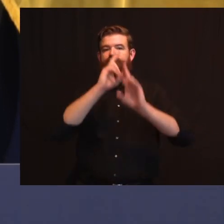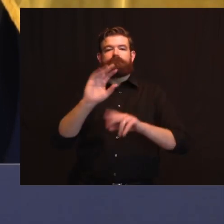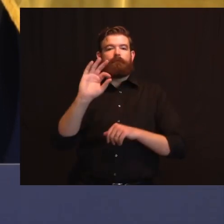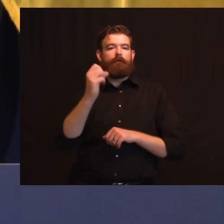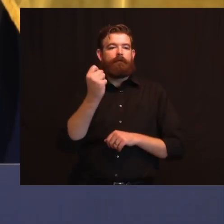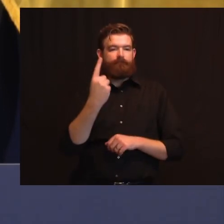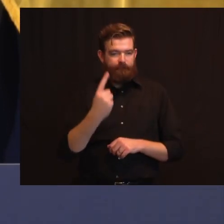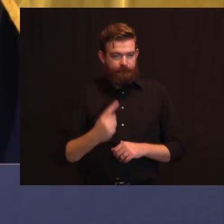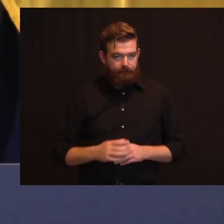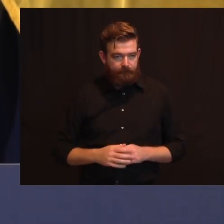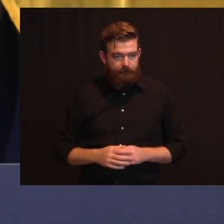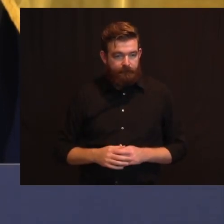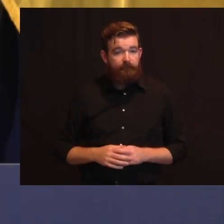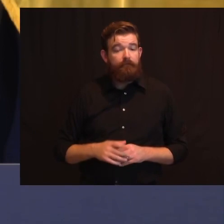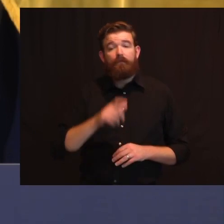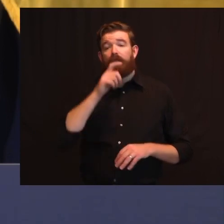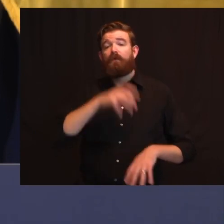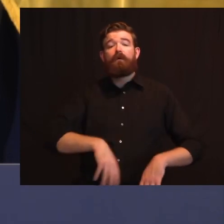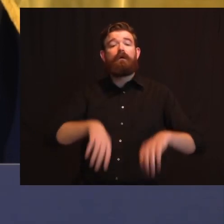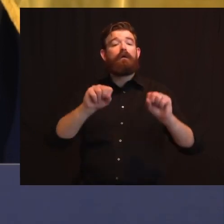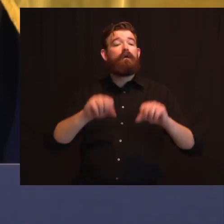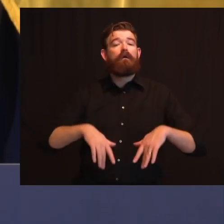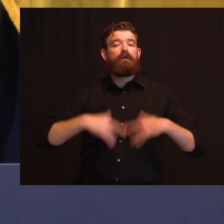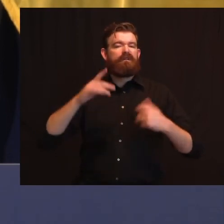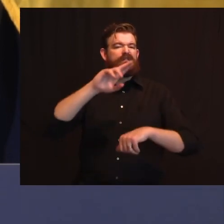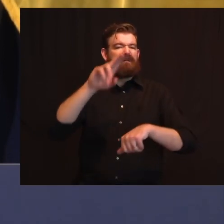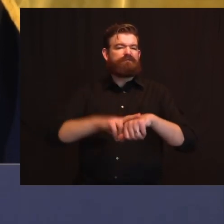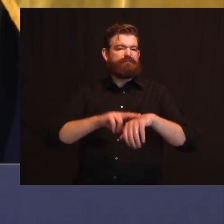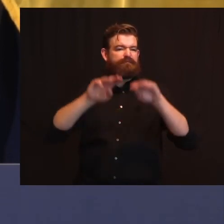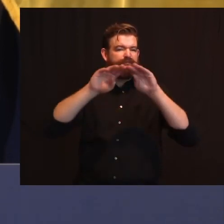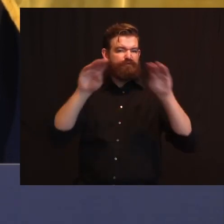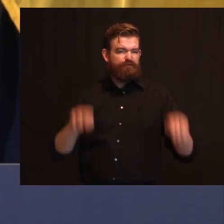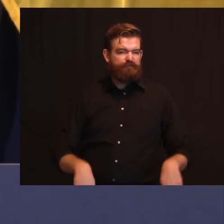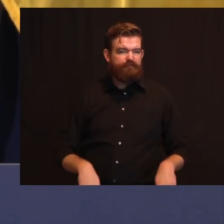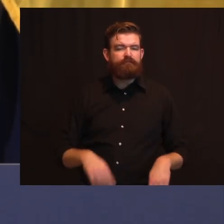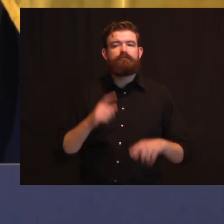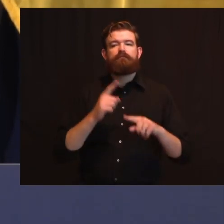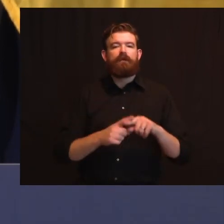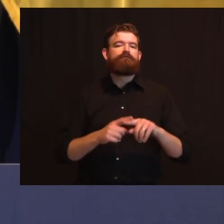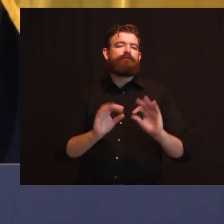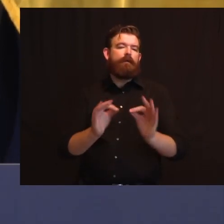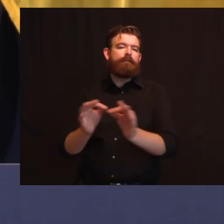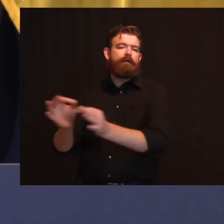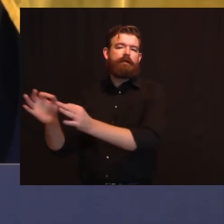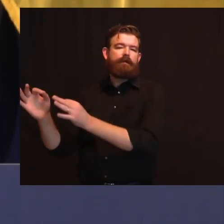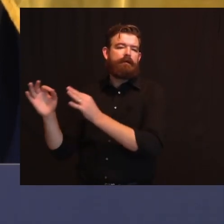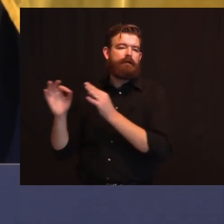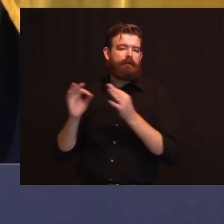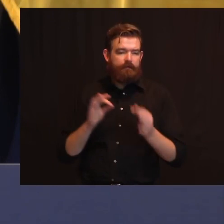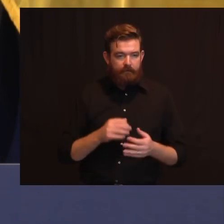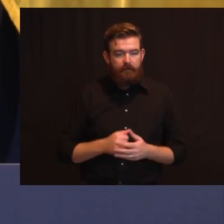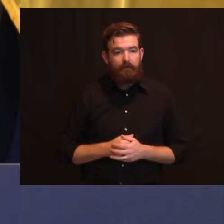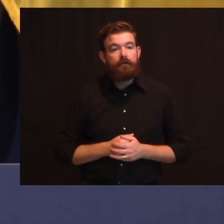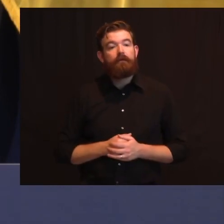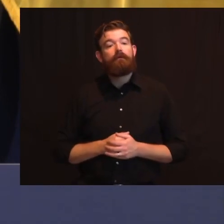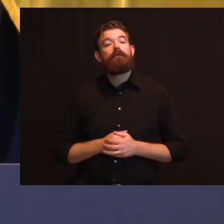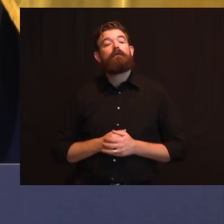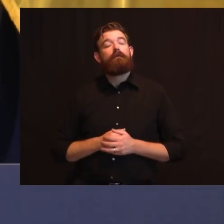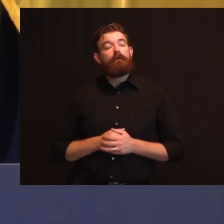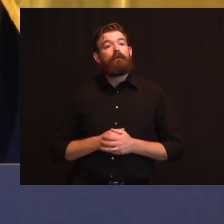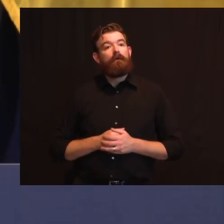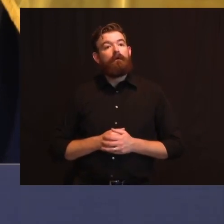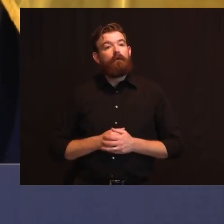Museum, family members, and even when the names are being read on audio and not with the family members themselves